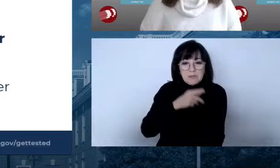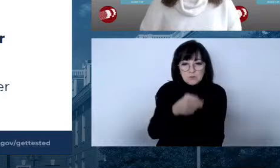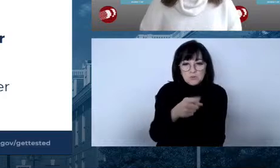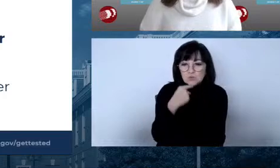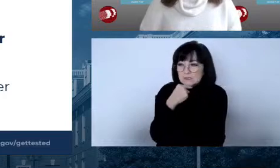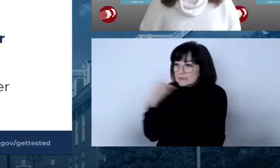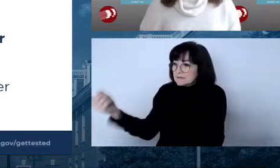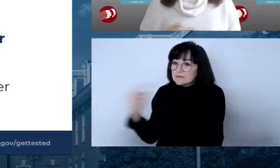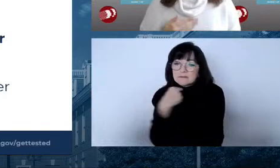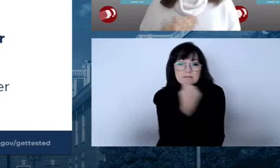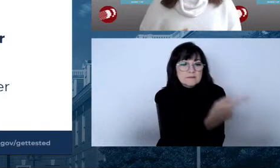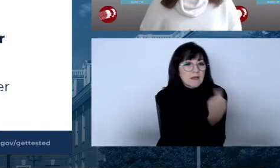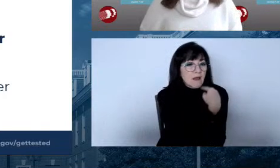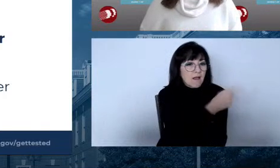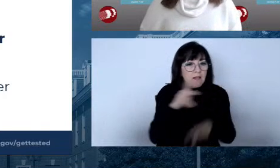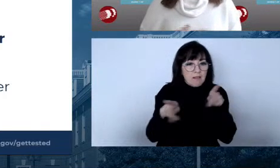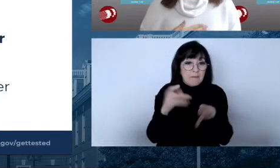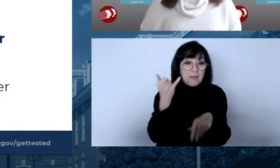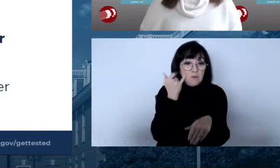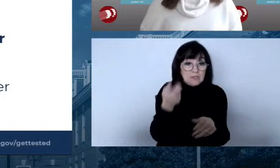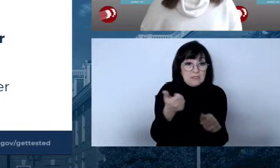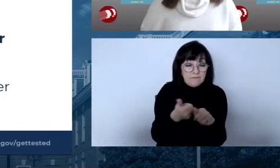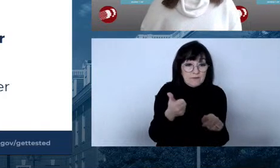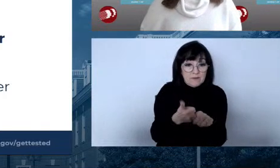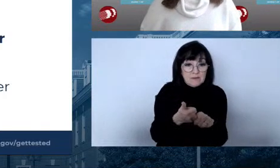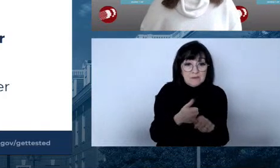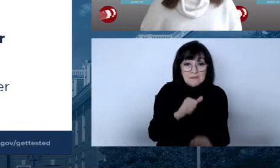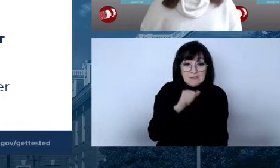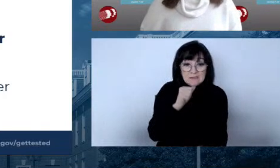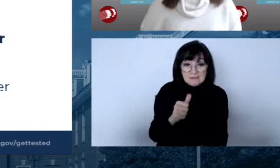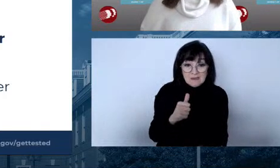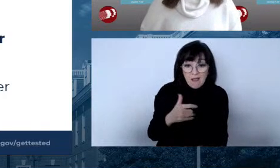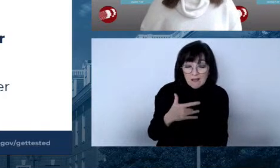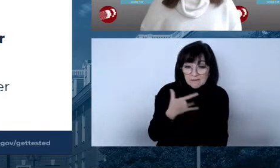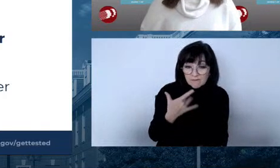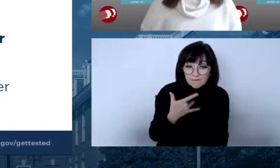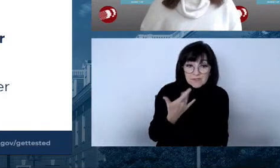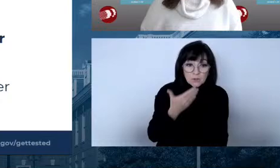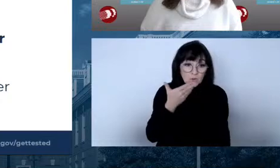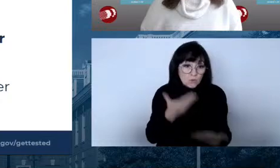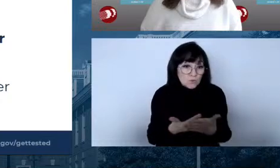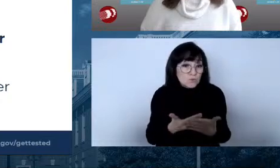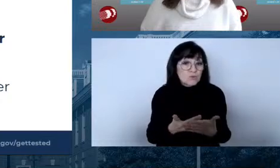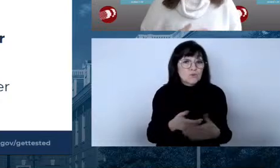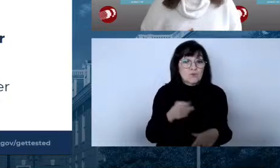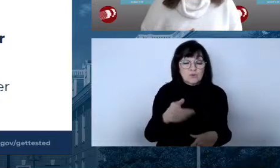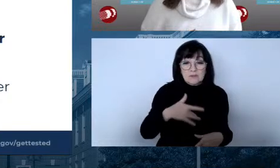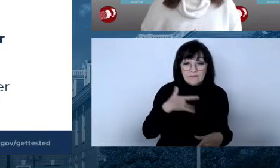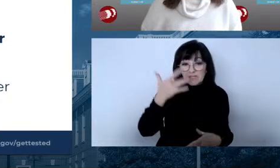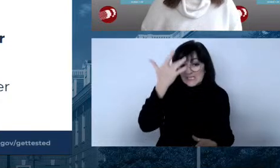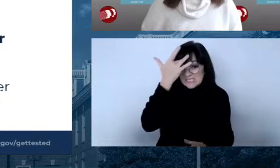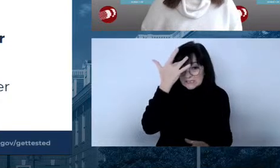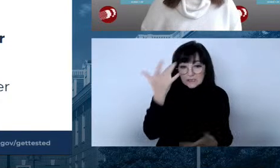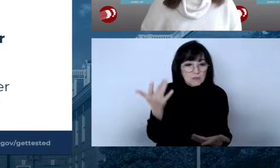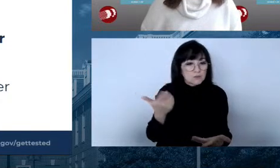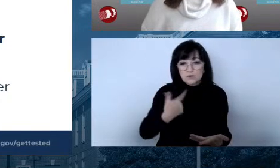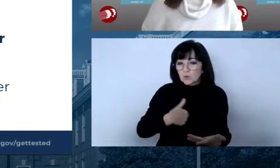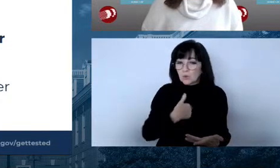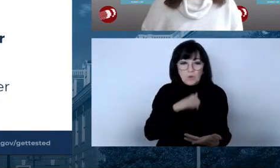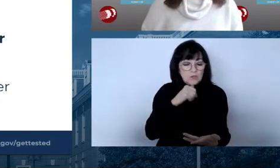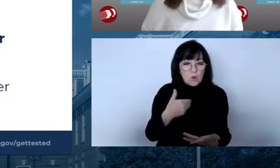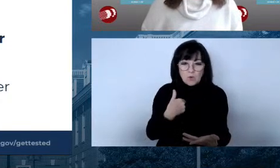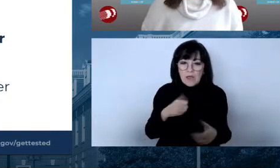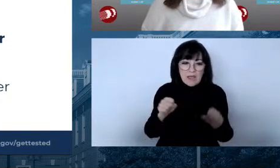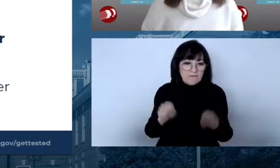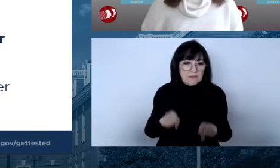contacts. We don't know, and at this point are struggling with the volume of cases and processing. And so we do not have the ability to